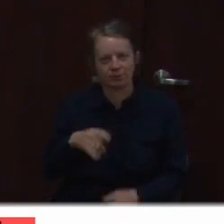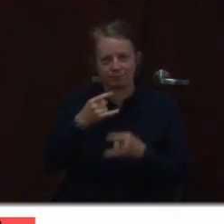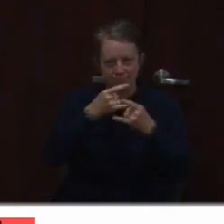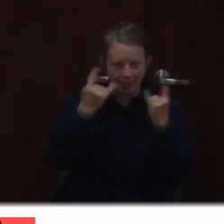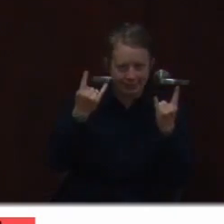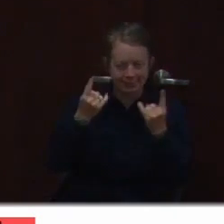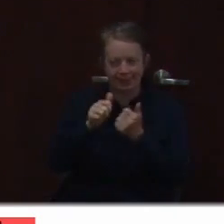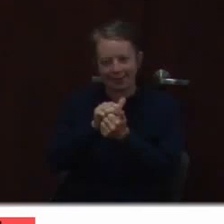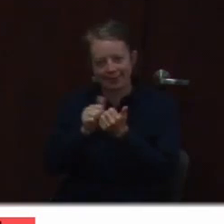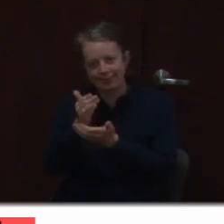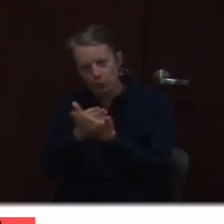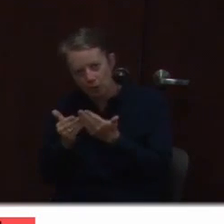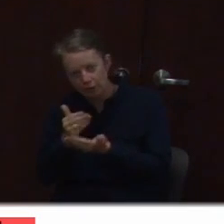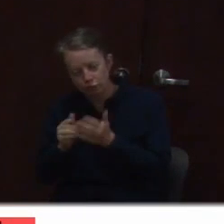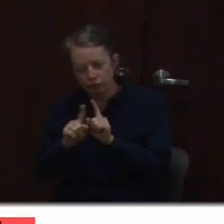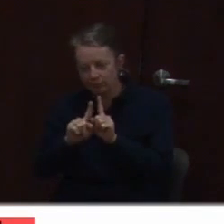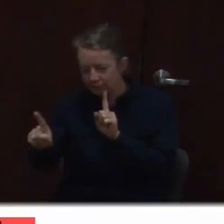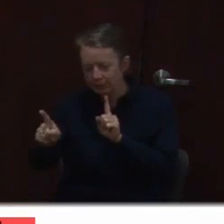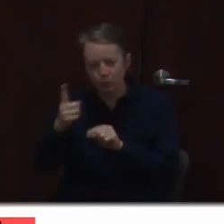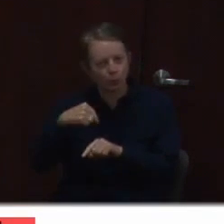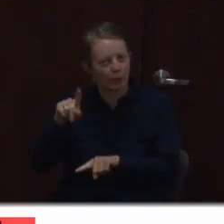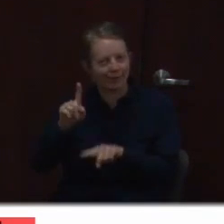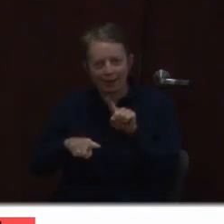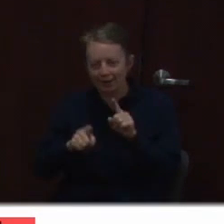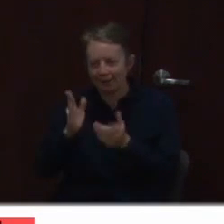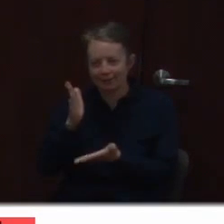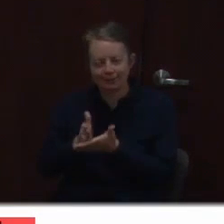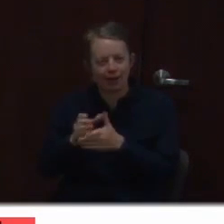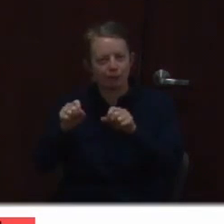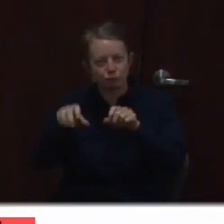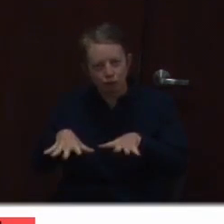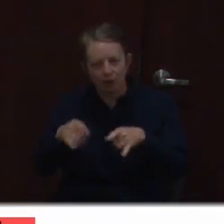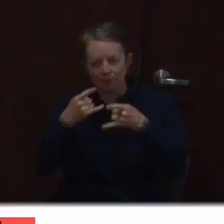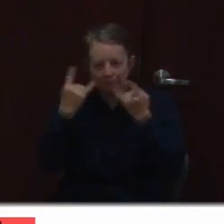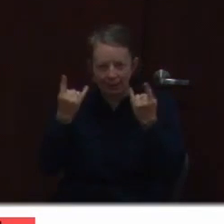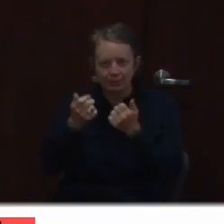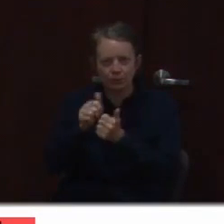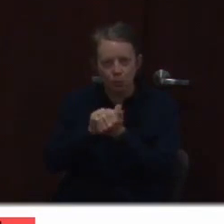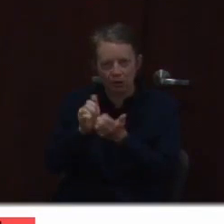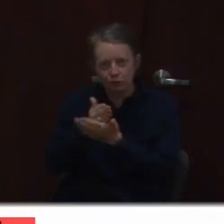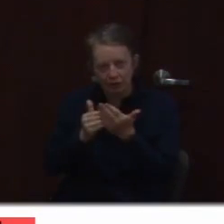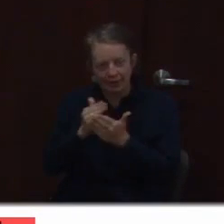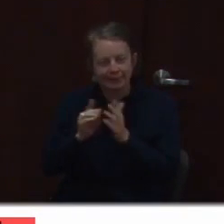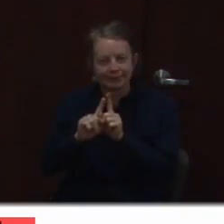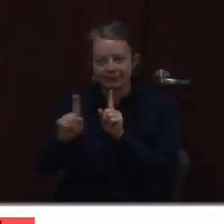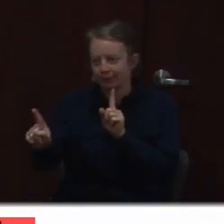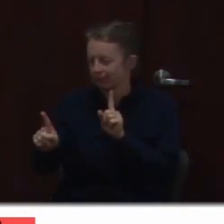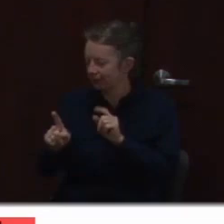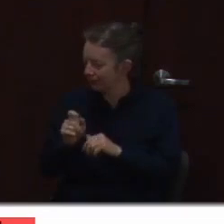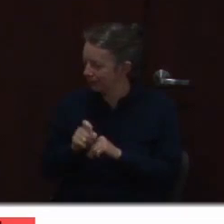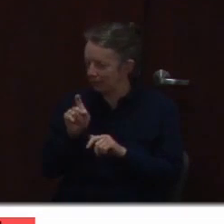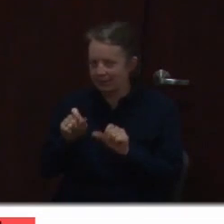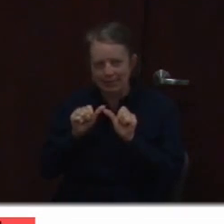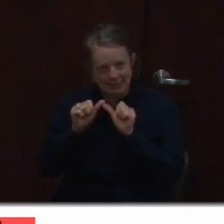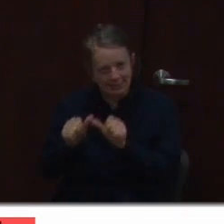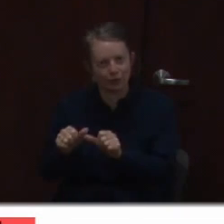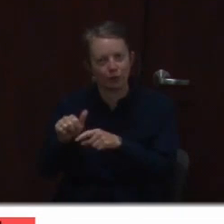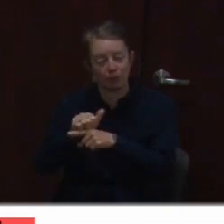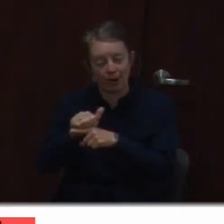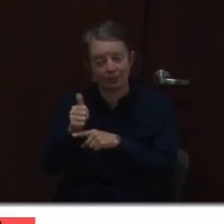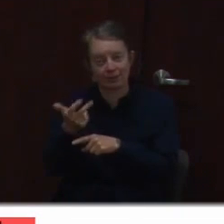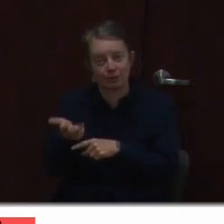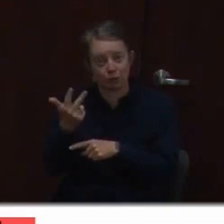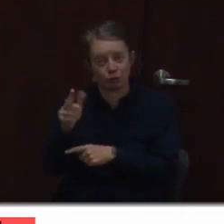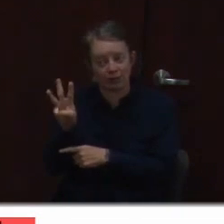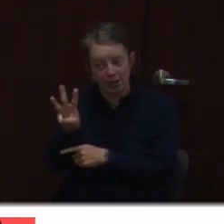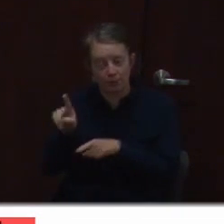we cannot stop doing the things that matter right now as we continue vaccine rollout. So just want to make sure